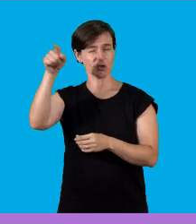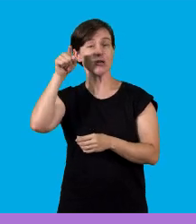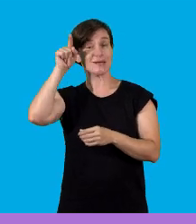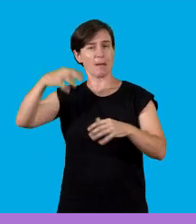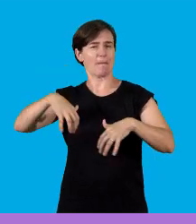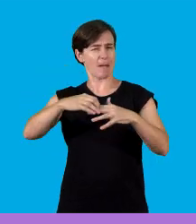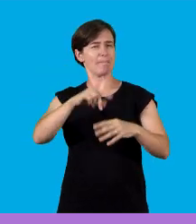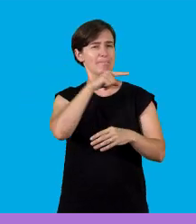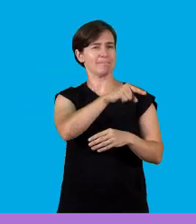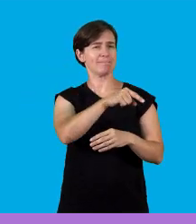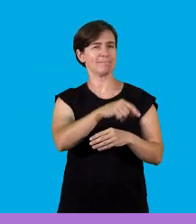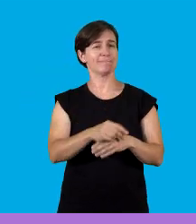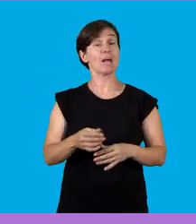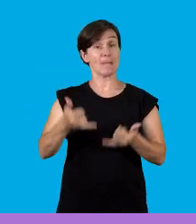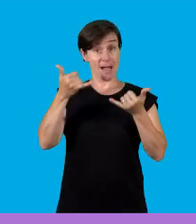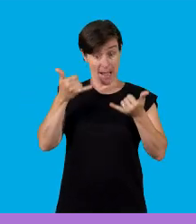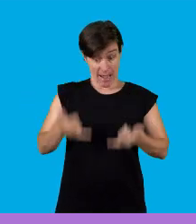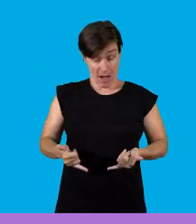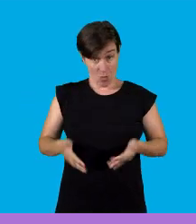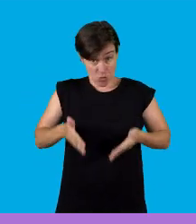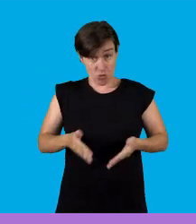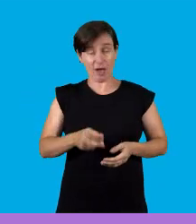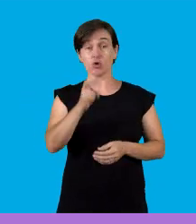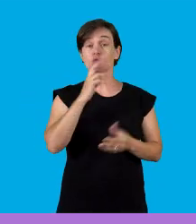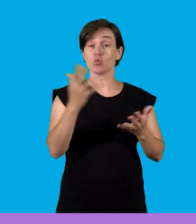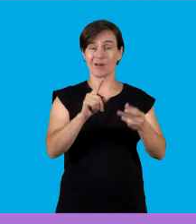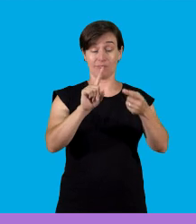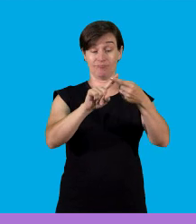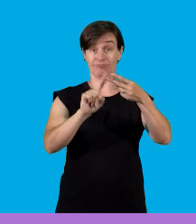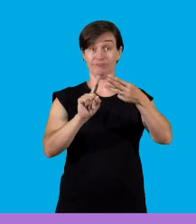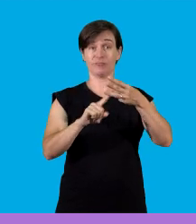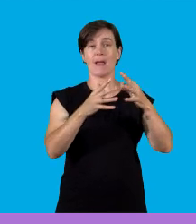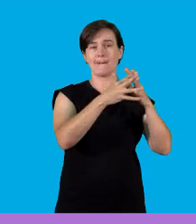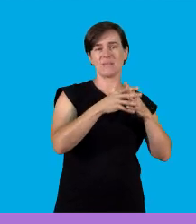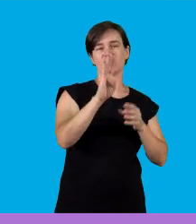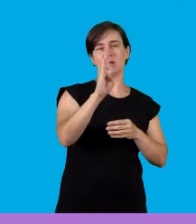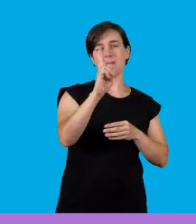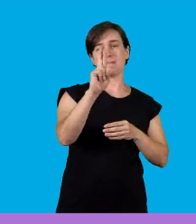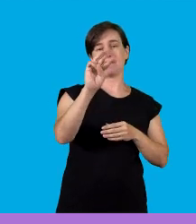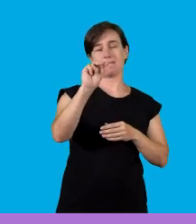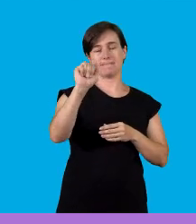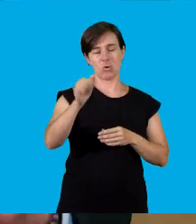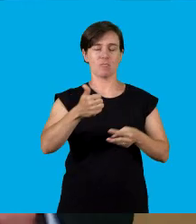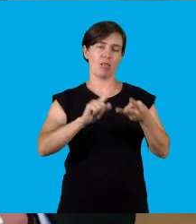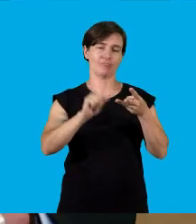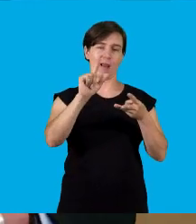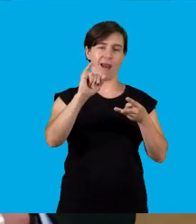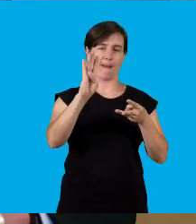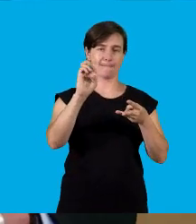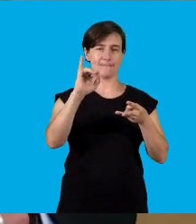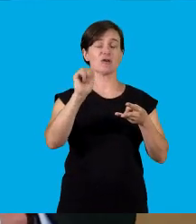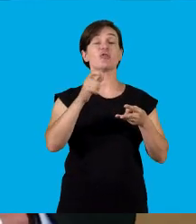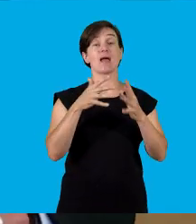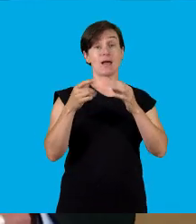in the USA, in Burma, as well as in Liberia, as I've mentioned earlier on. So examples of units that we